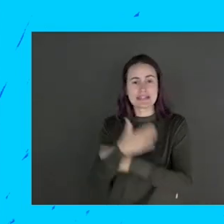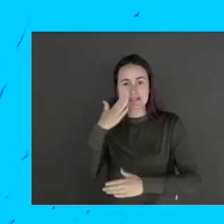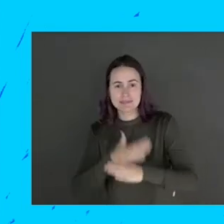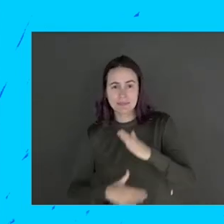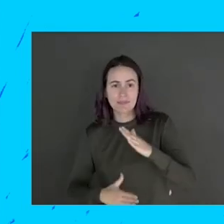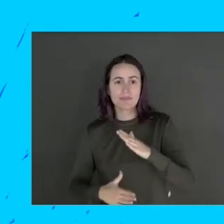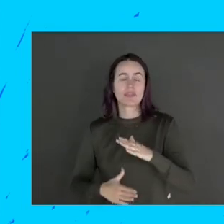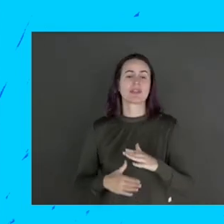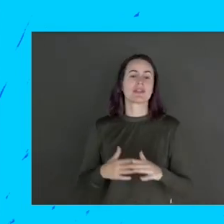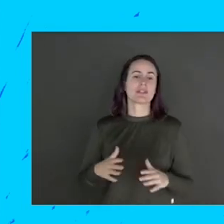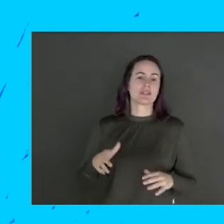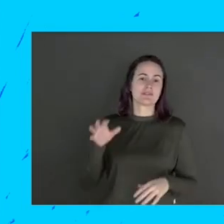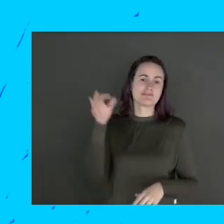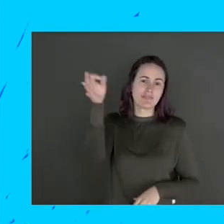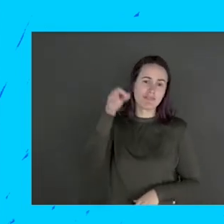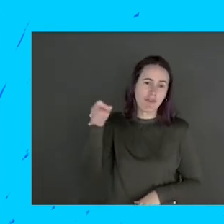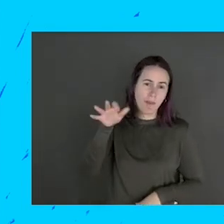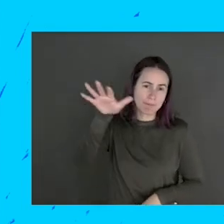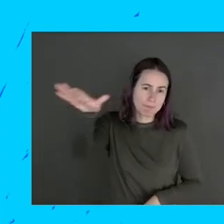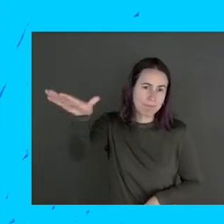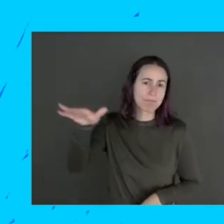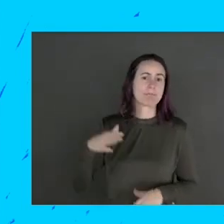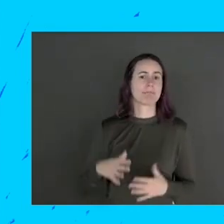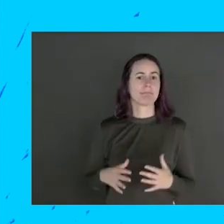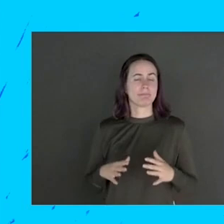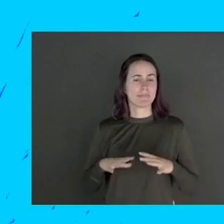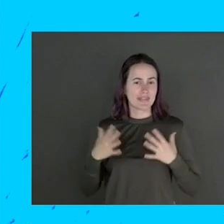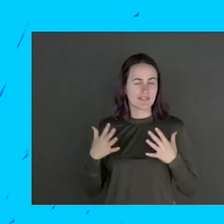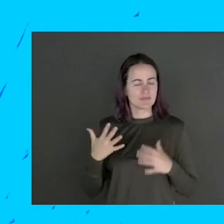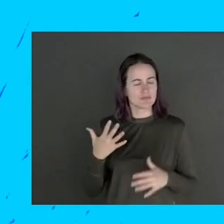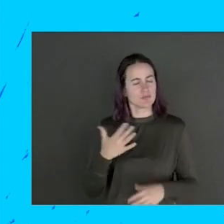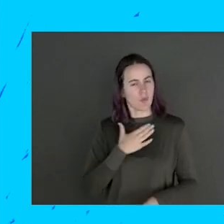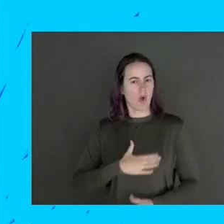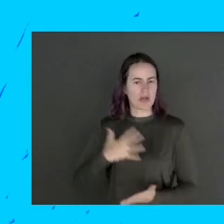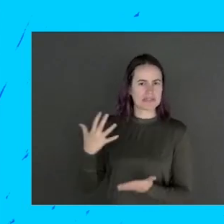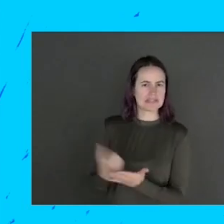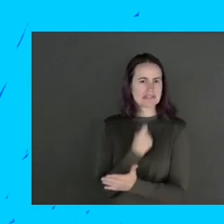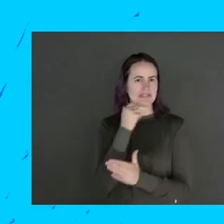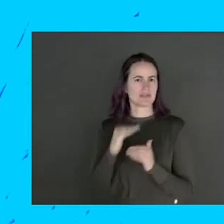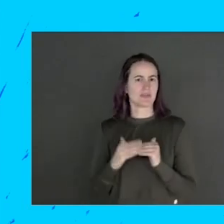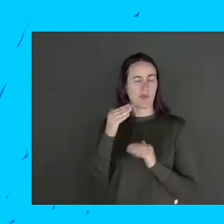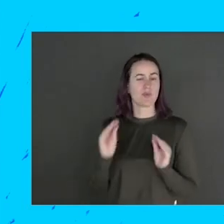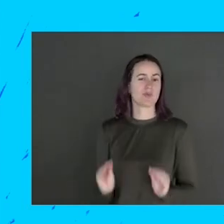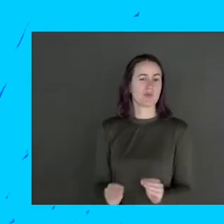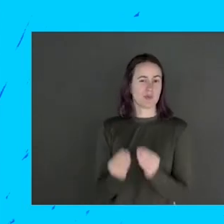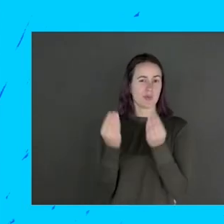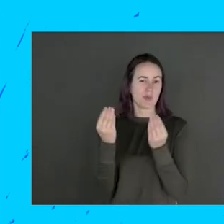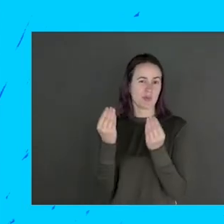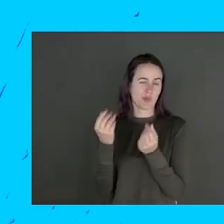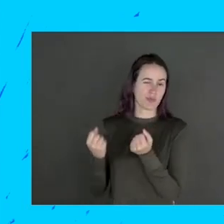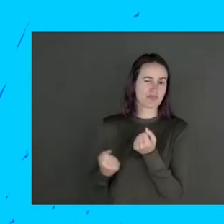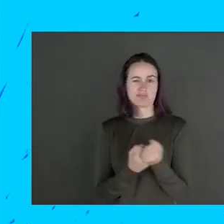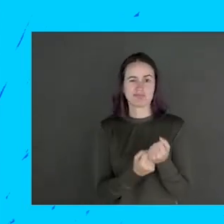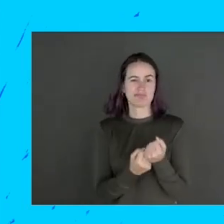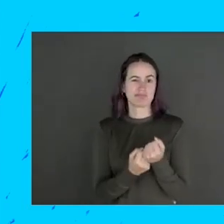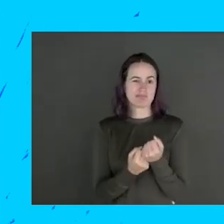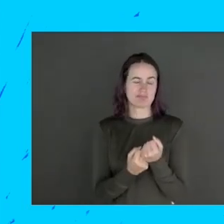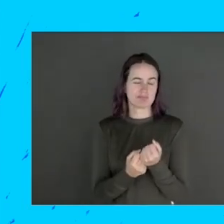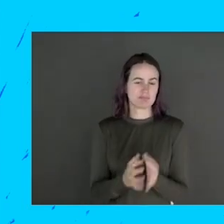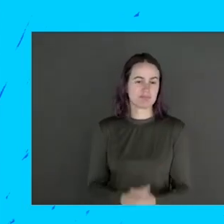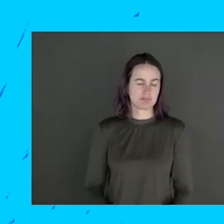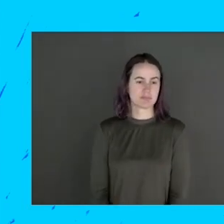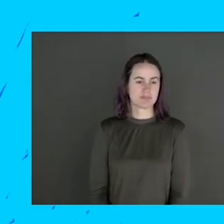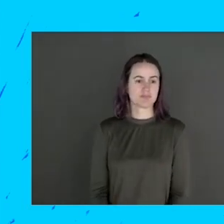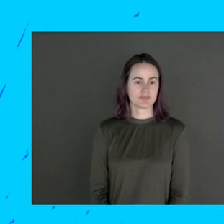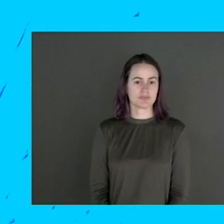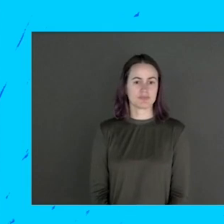we need to utilize those so that our young people can get into that. We can also use